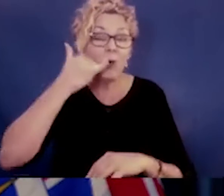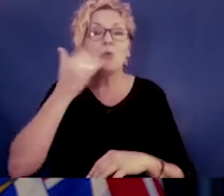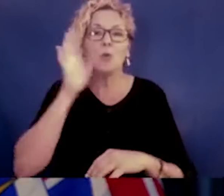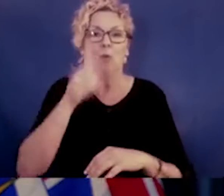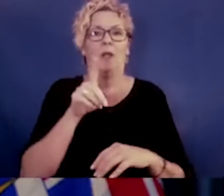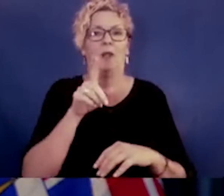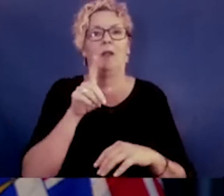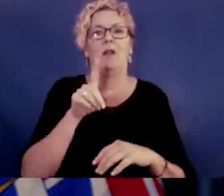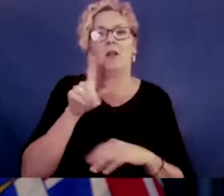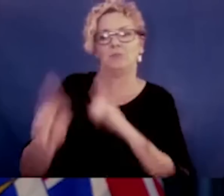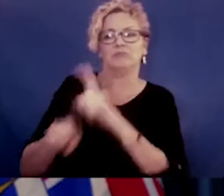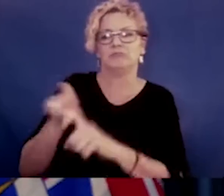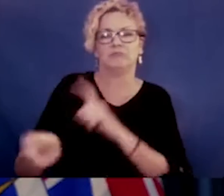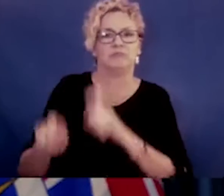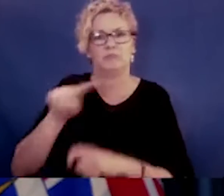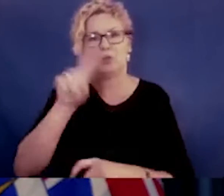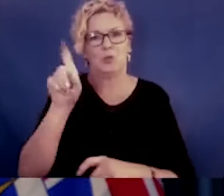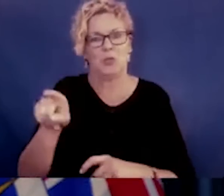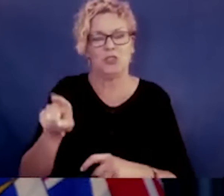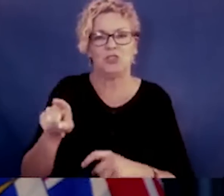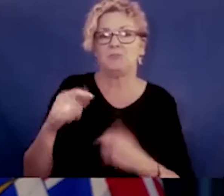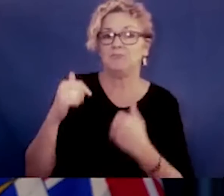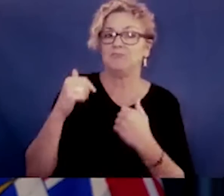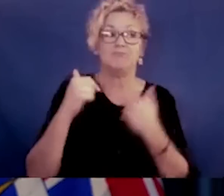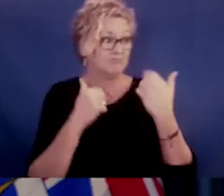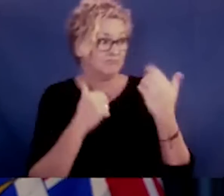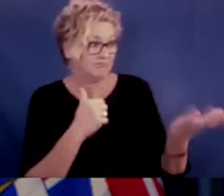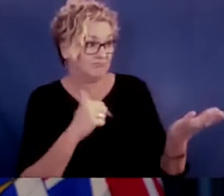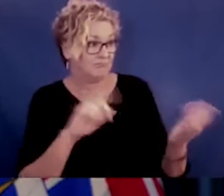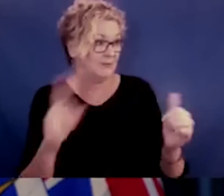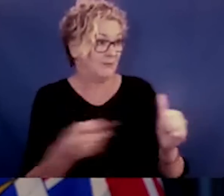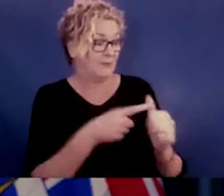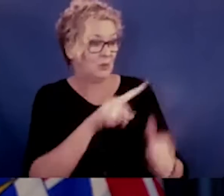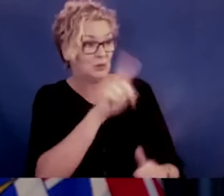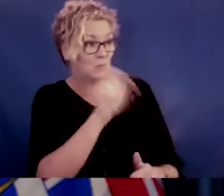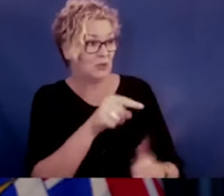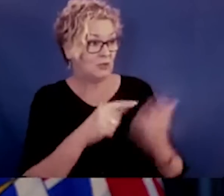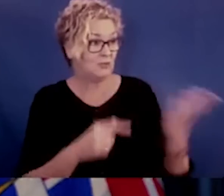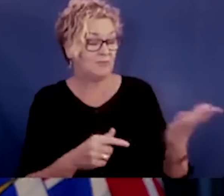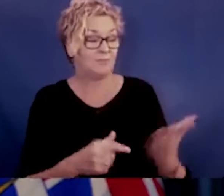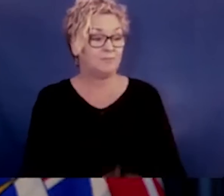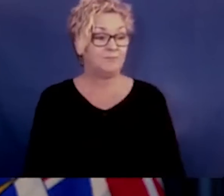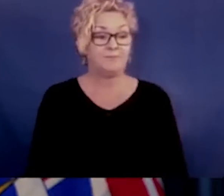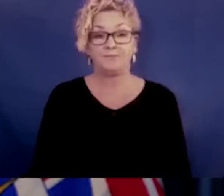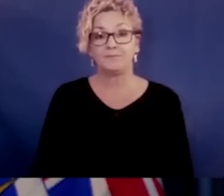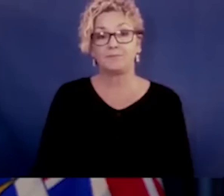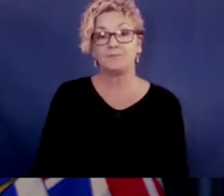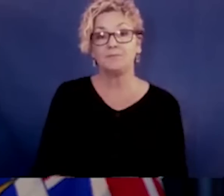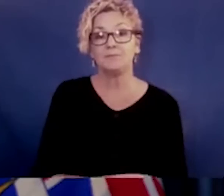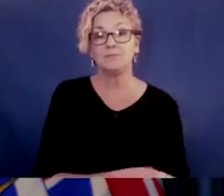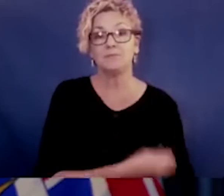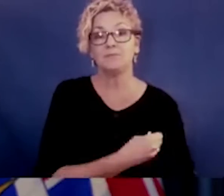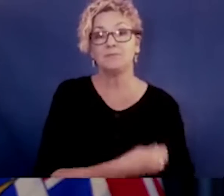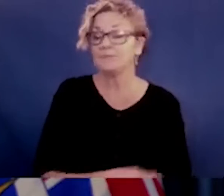worried about getting the flu. I'm curious on what your thoughts are when it comes to British Columbians who are questioning whether they should get the flu shot or not